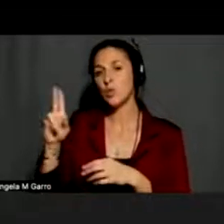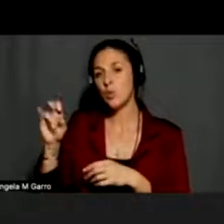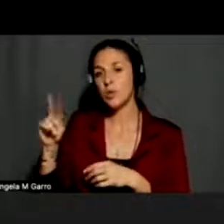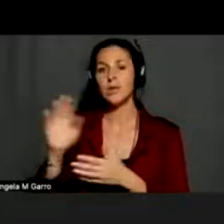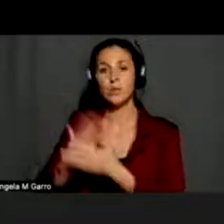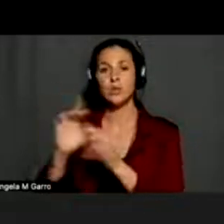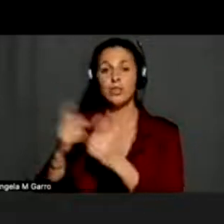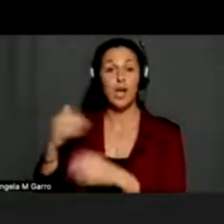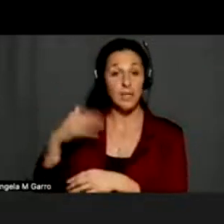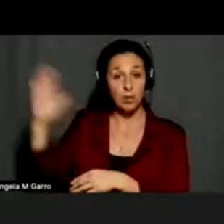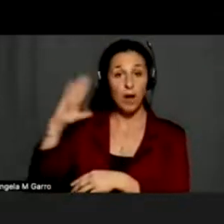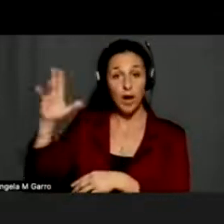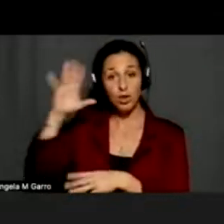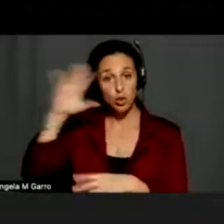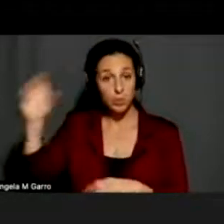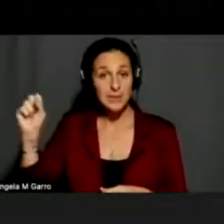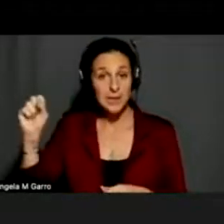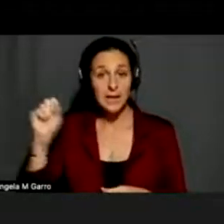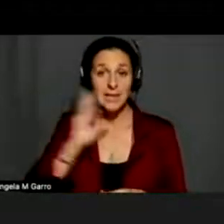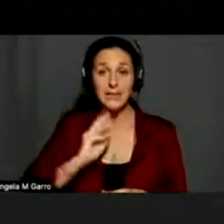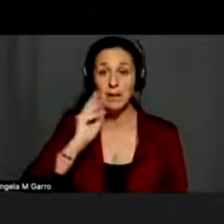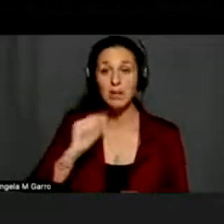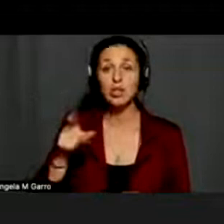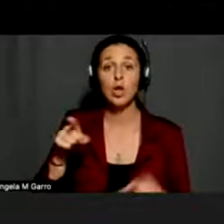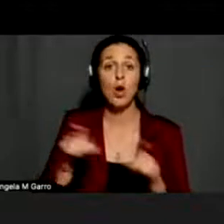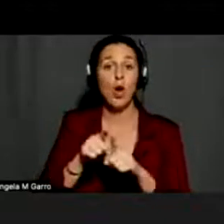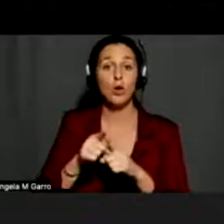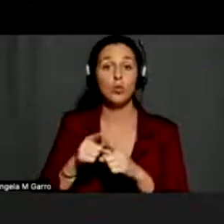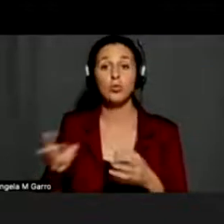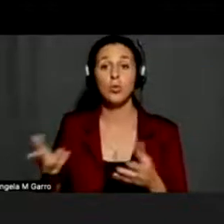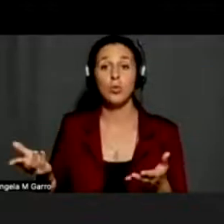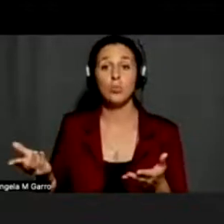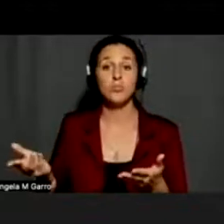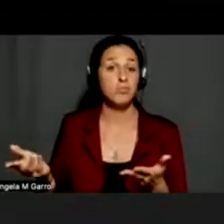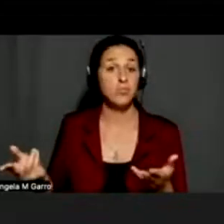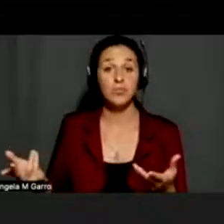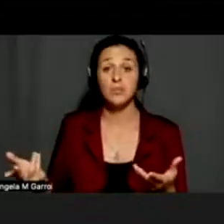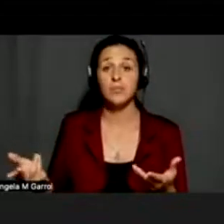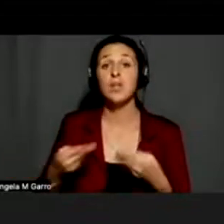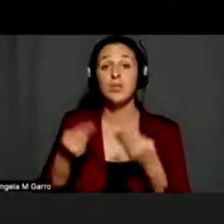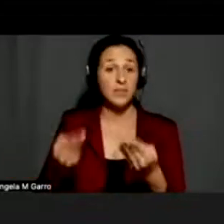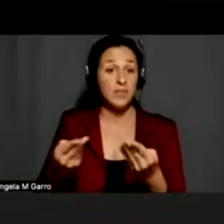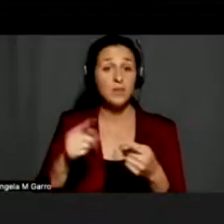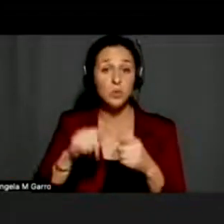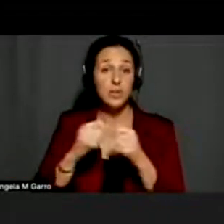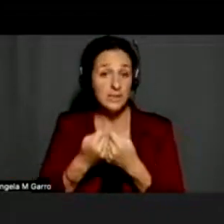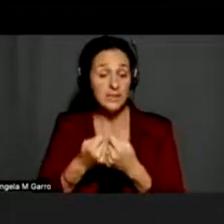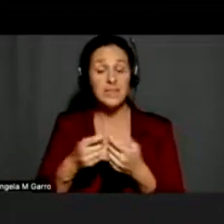superintendent experience and brings to the team, I think, David, you were in our